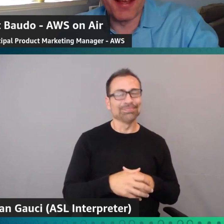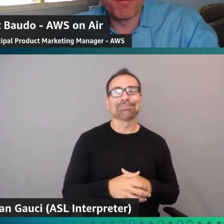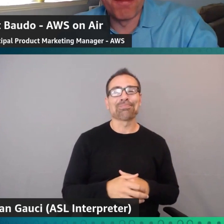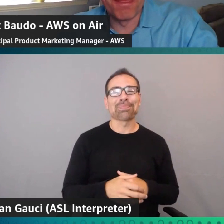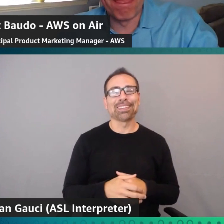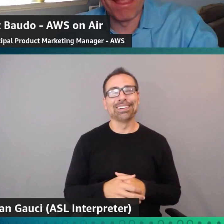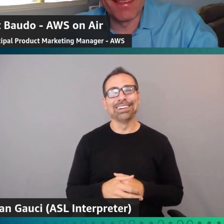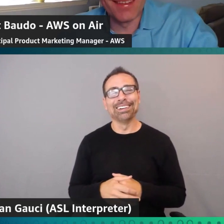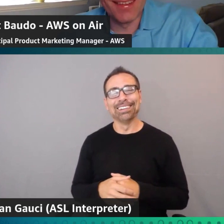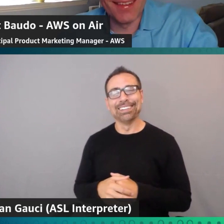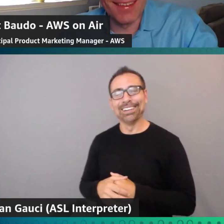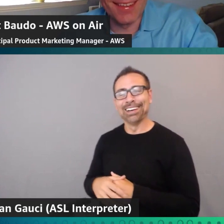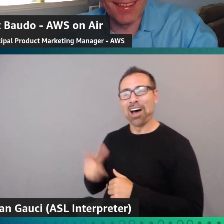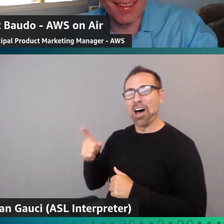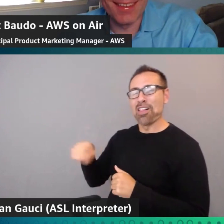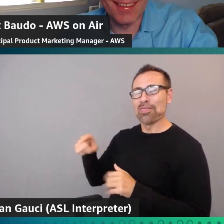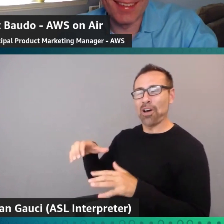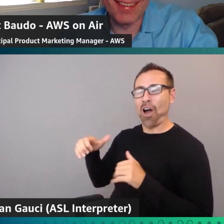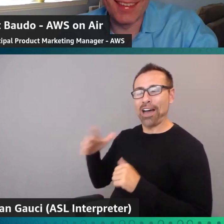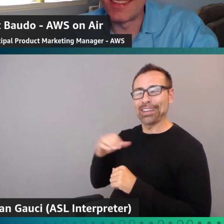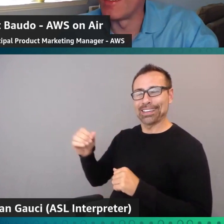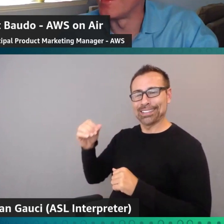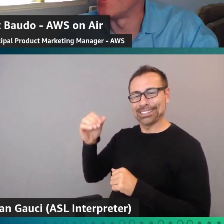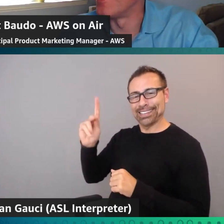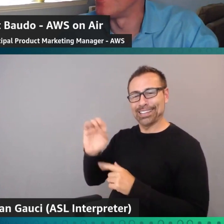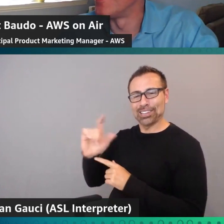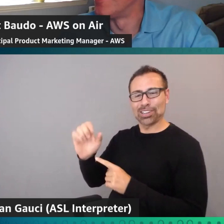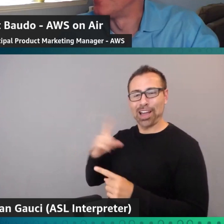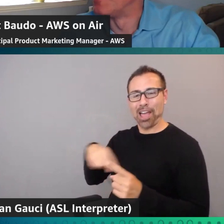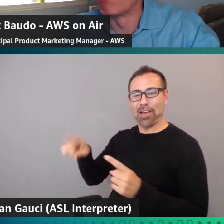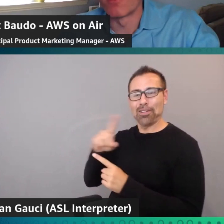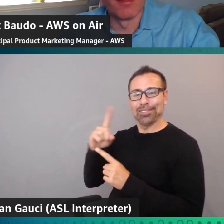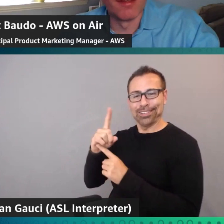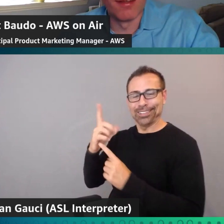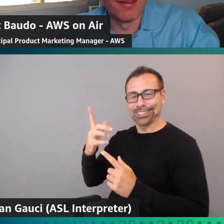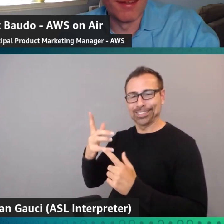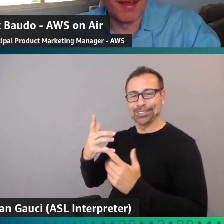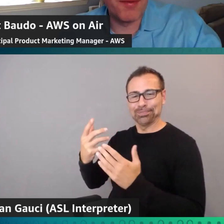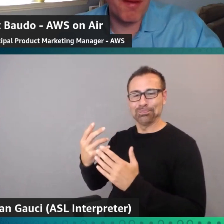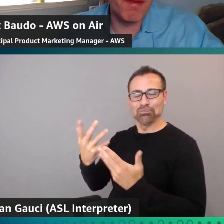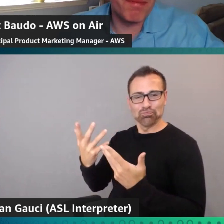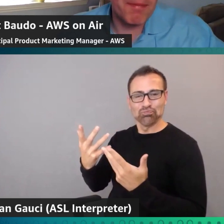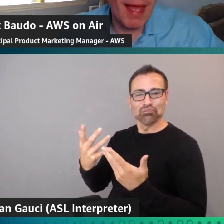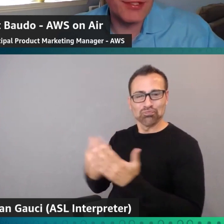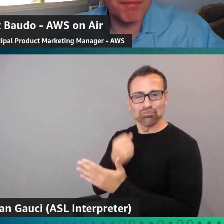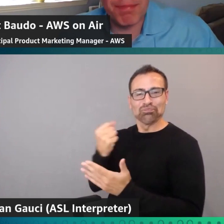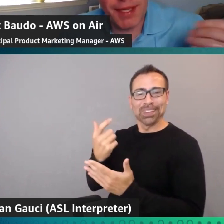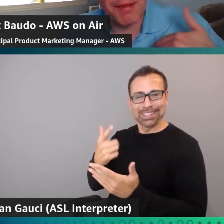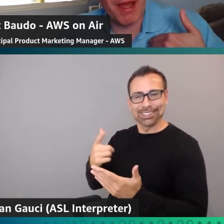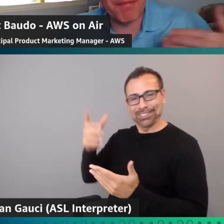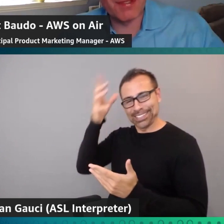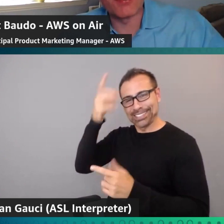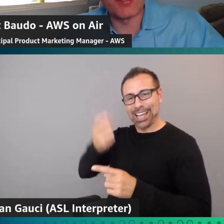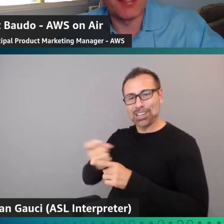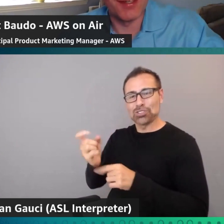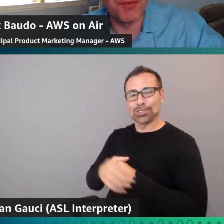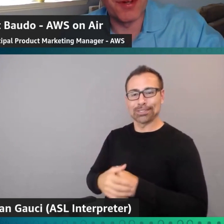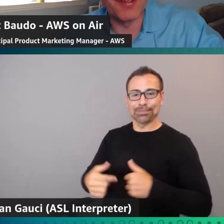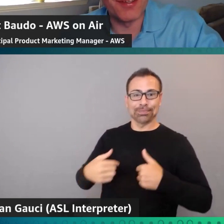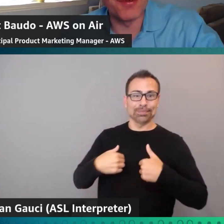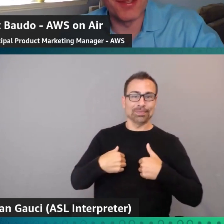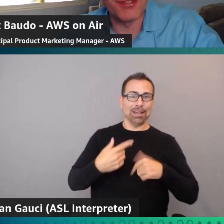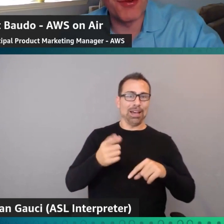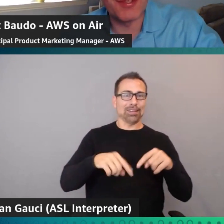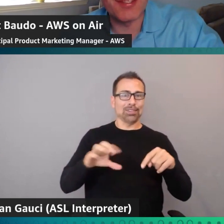yeah, it's been fun. And I was like, I couldn't guess any of these dad jokes. I'm pretty bad. But imagine being in my position here